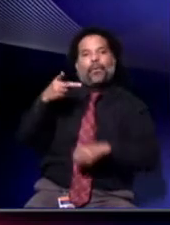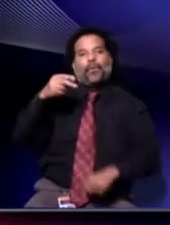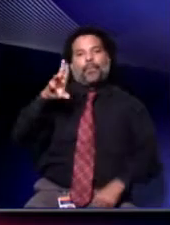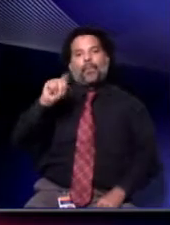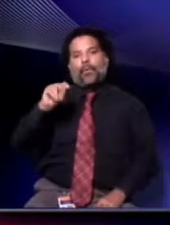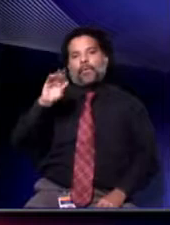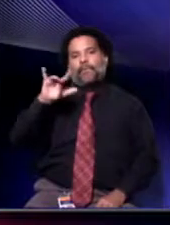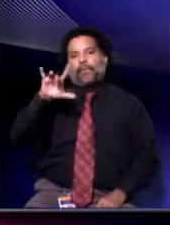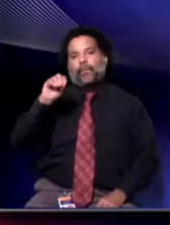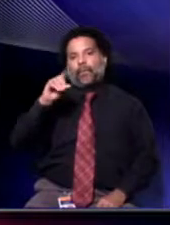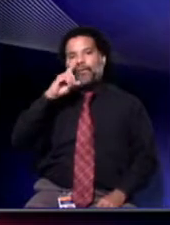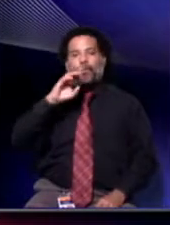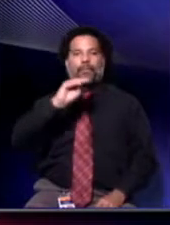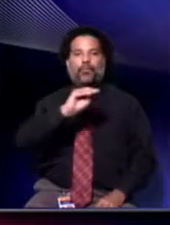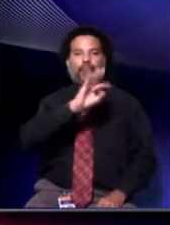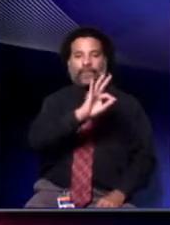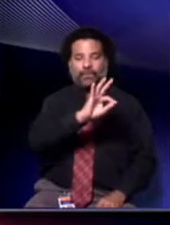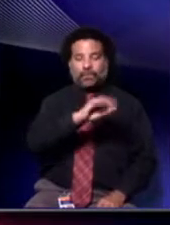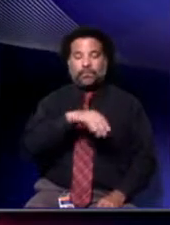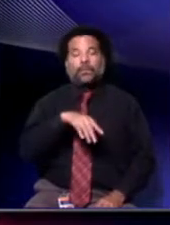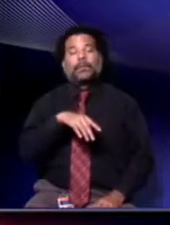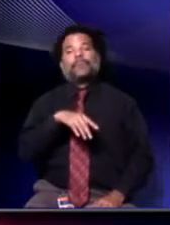terms of the mutual fund array.